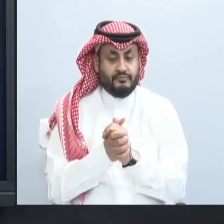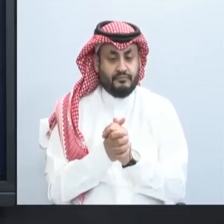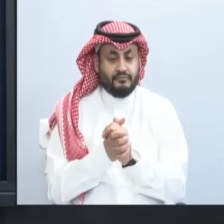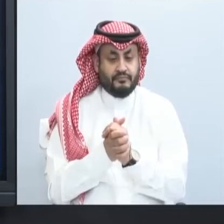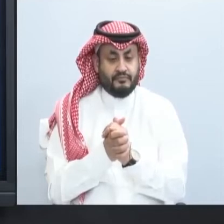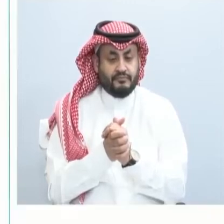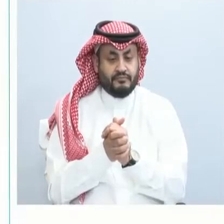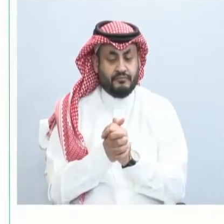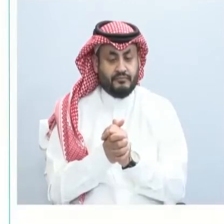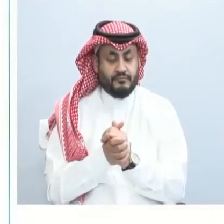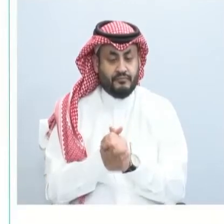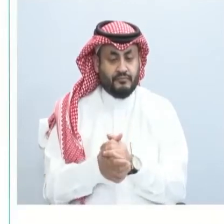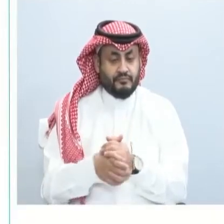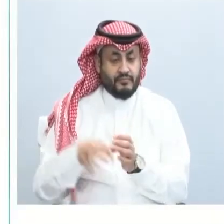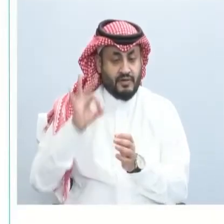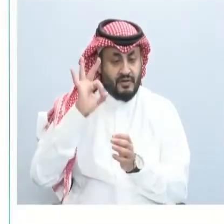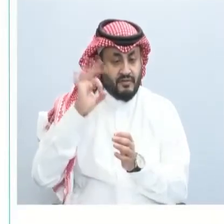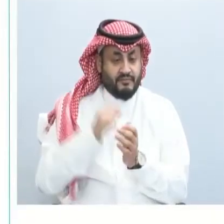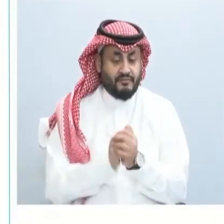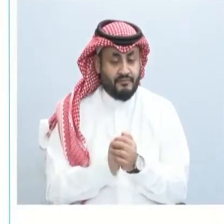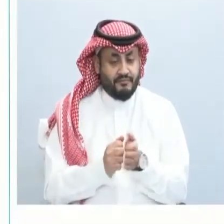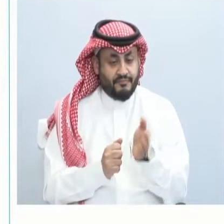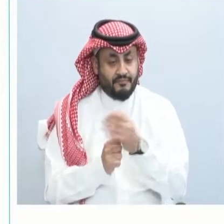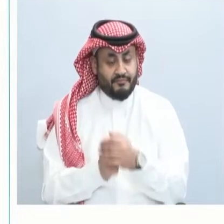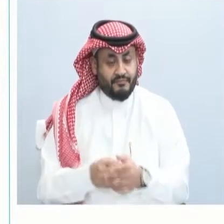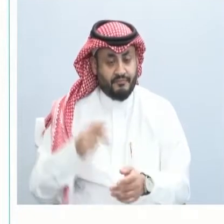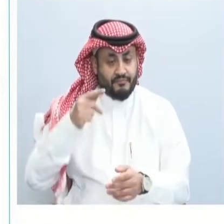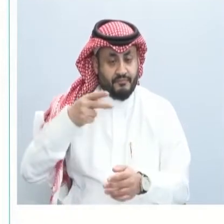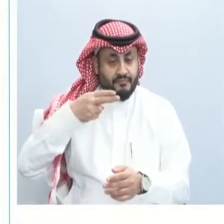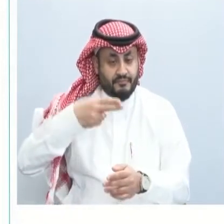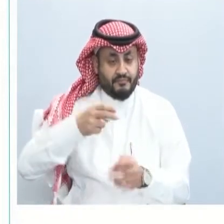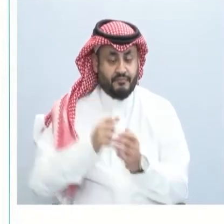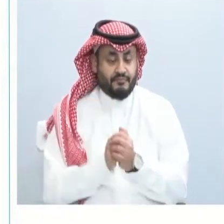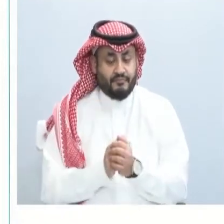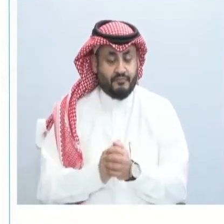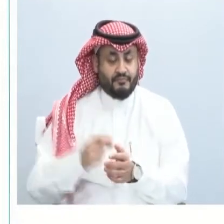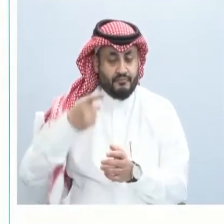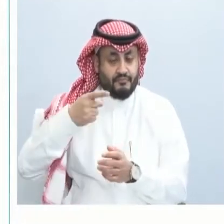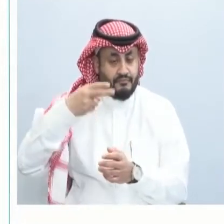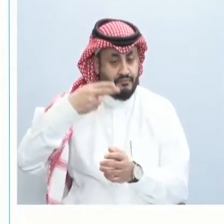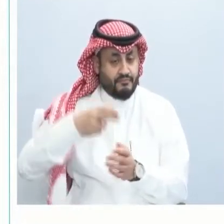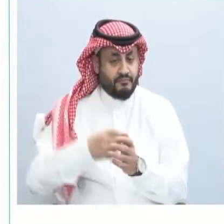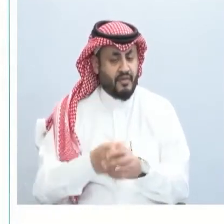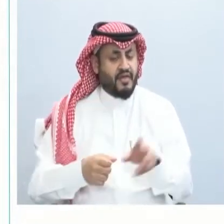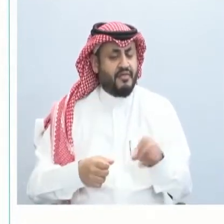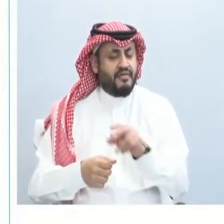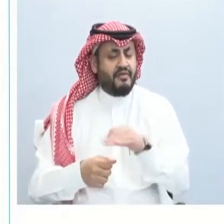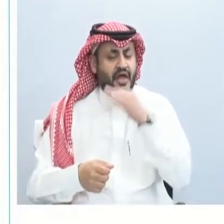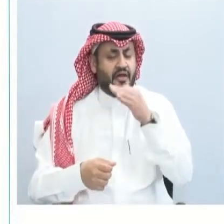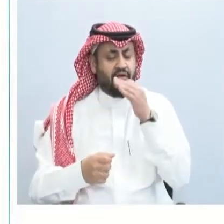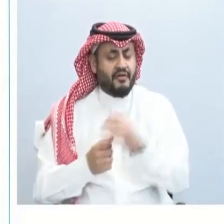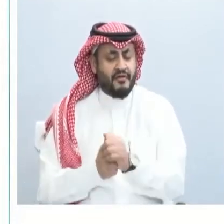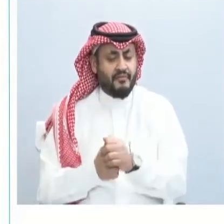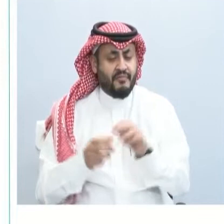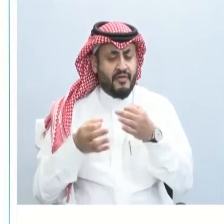sounds written in F letter and PH and GH.